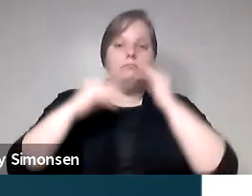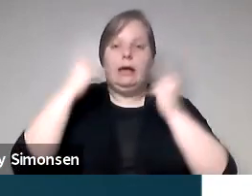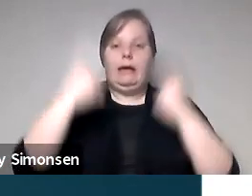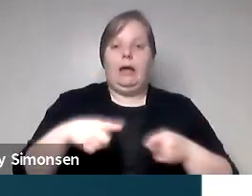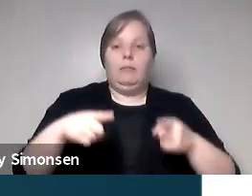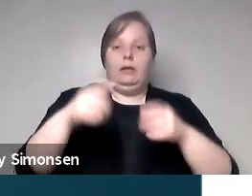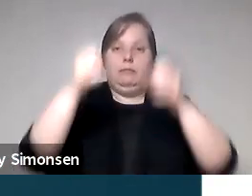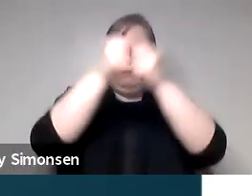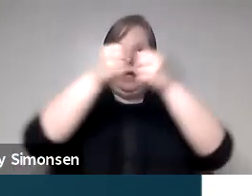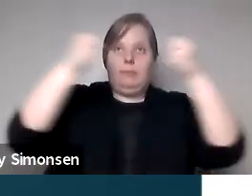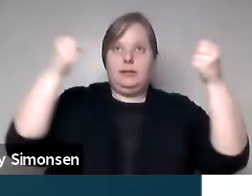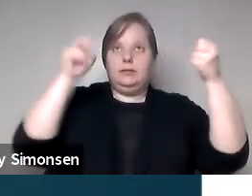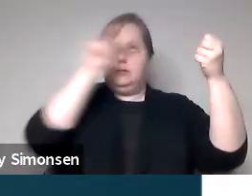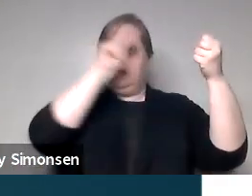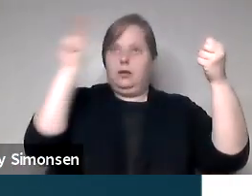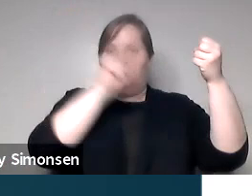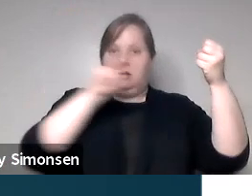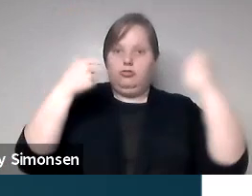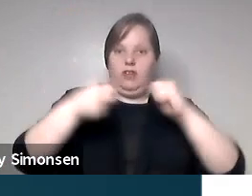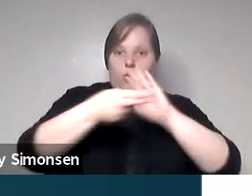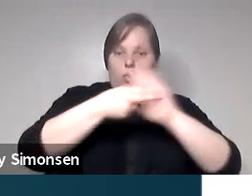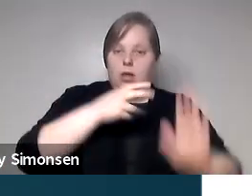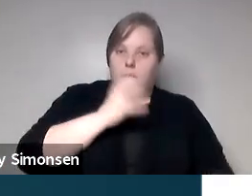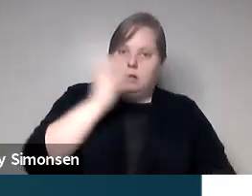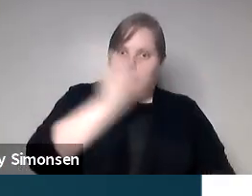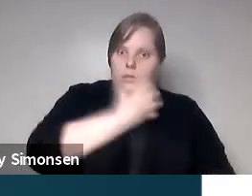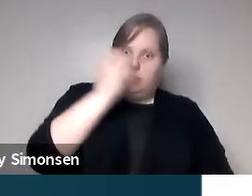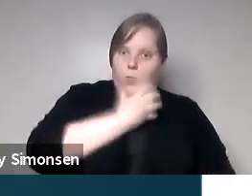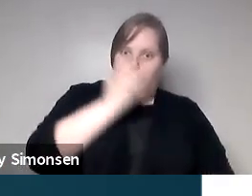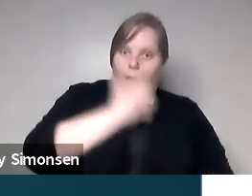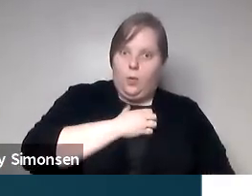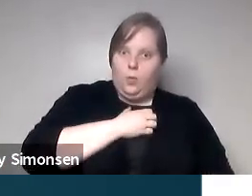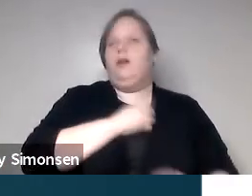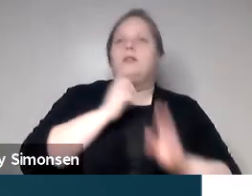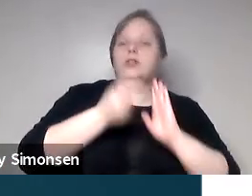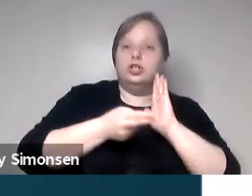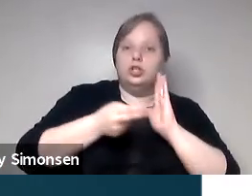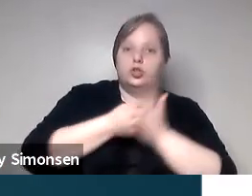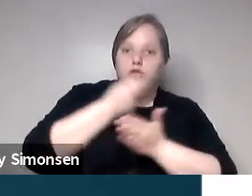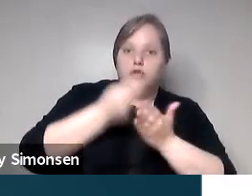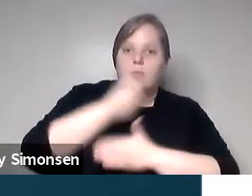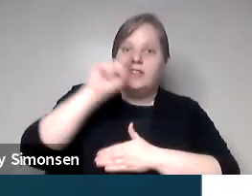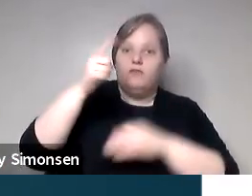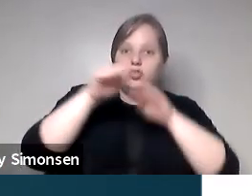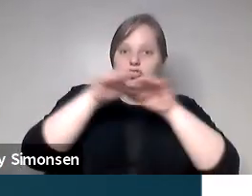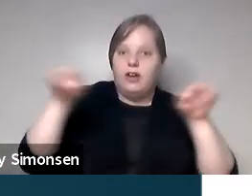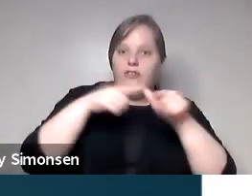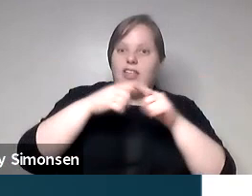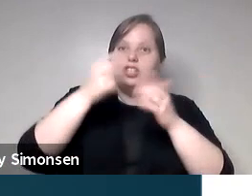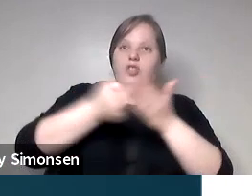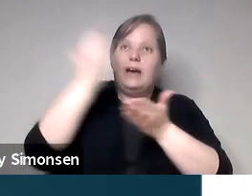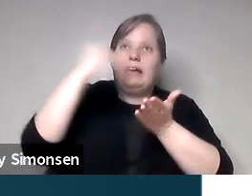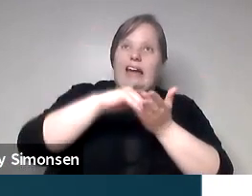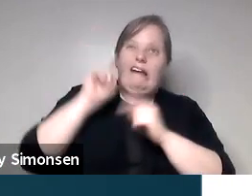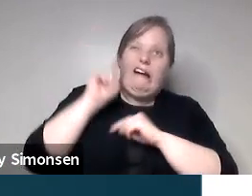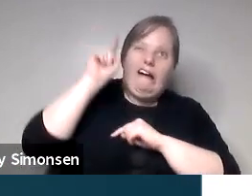cabinets and let's take a look at labeling, and holy cow, I've got, you know, soup on the first shelf and I got another can of soup in the